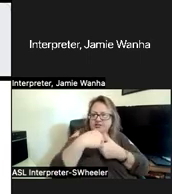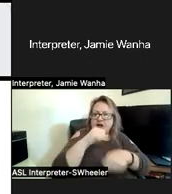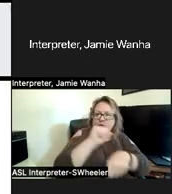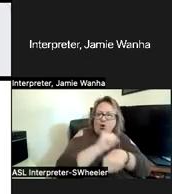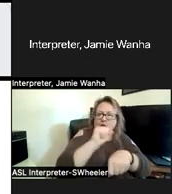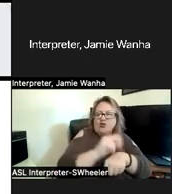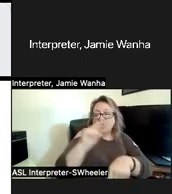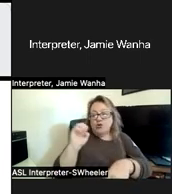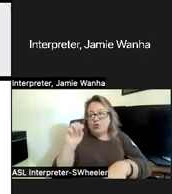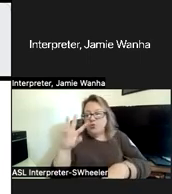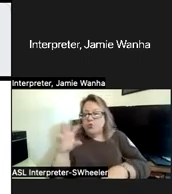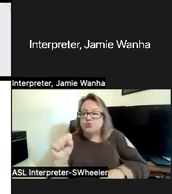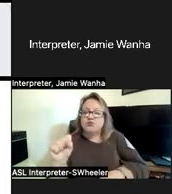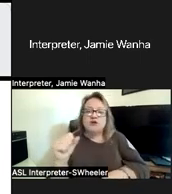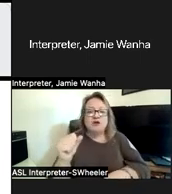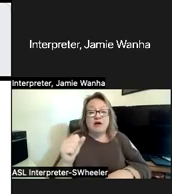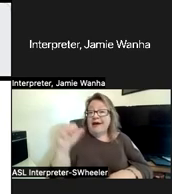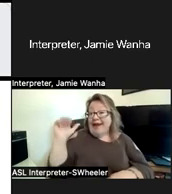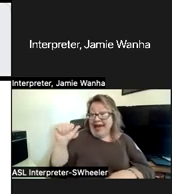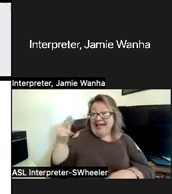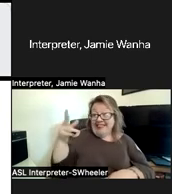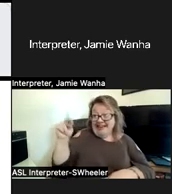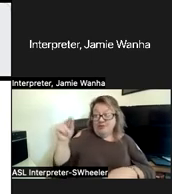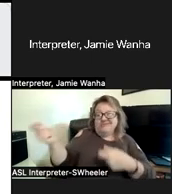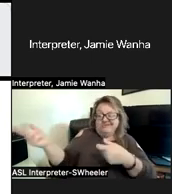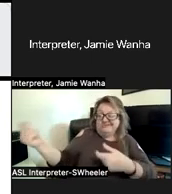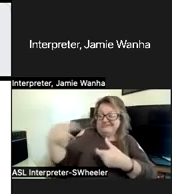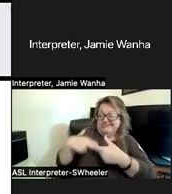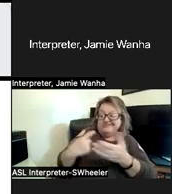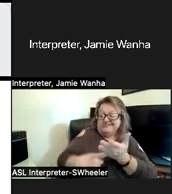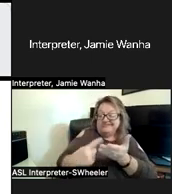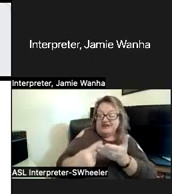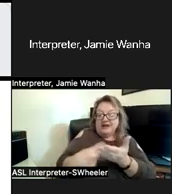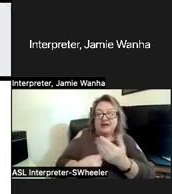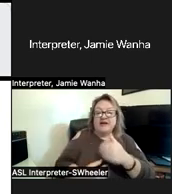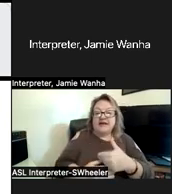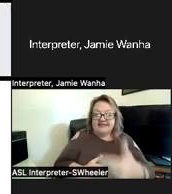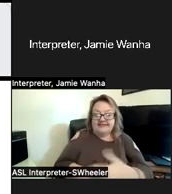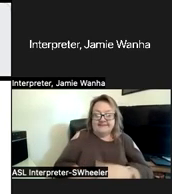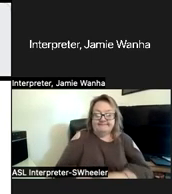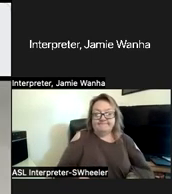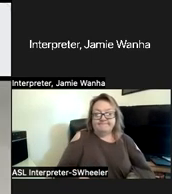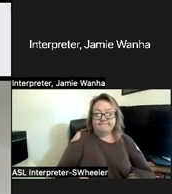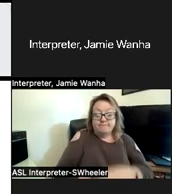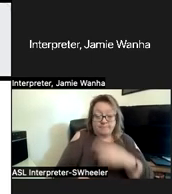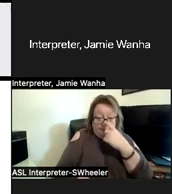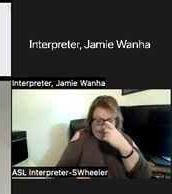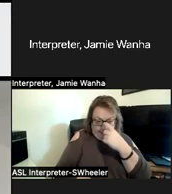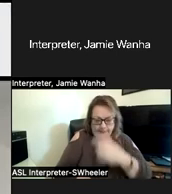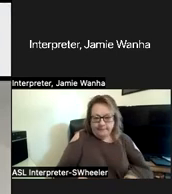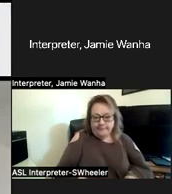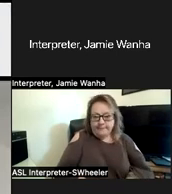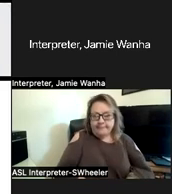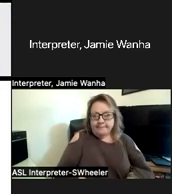media. And Alan's gonna say a little bit more about the events bureau coming up. And really to